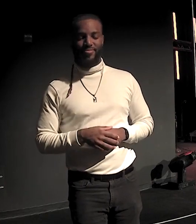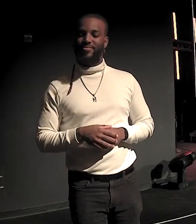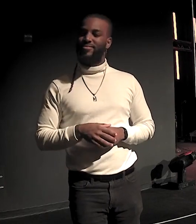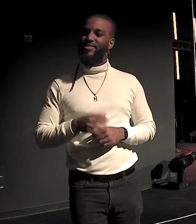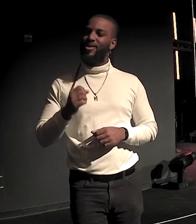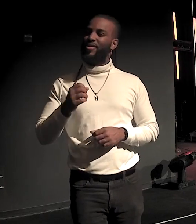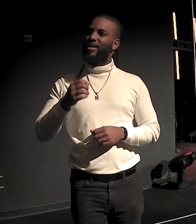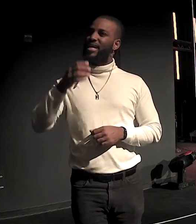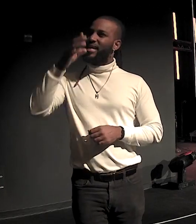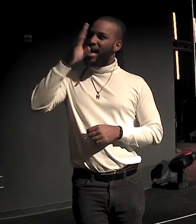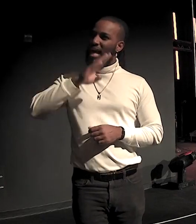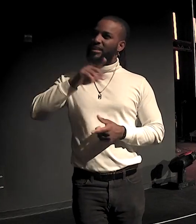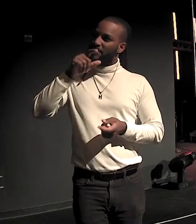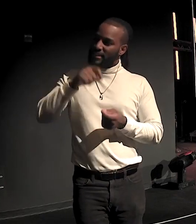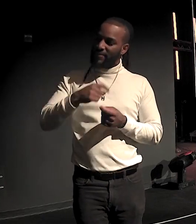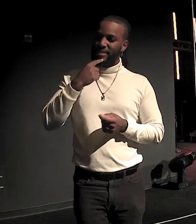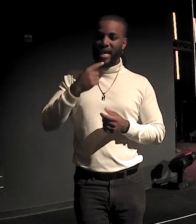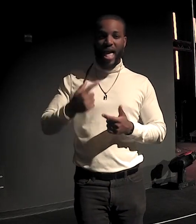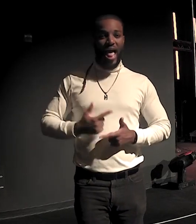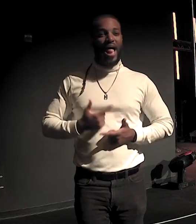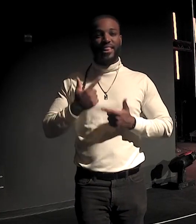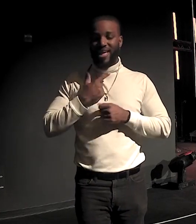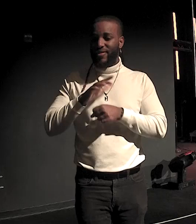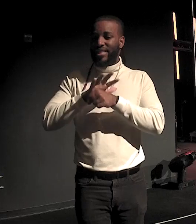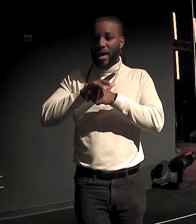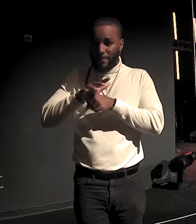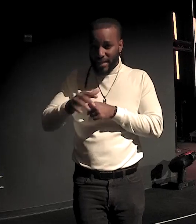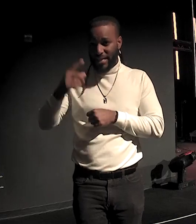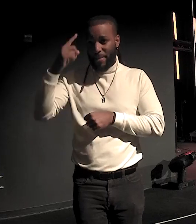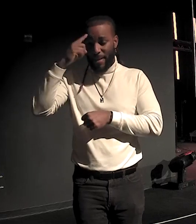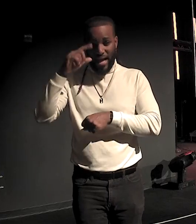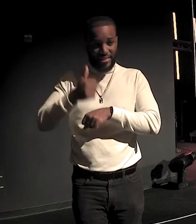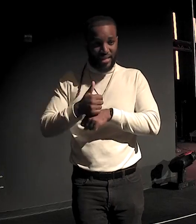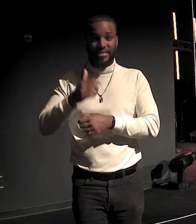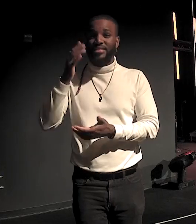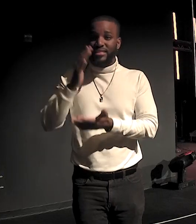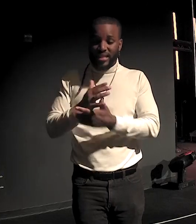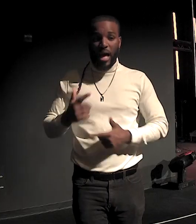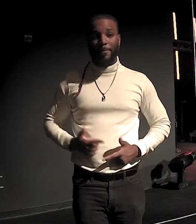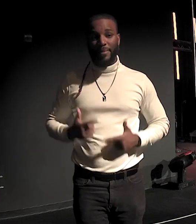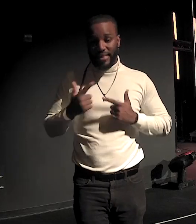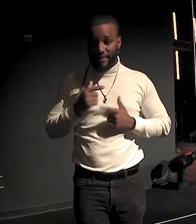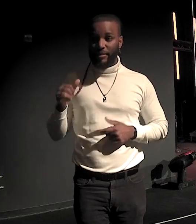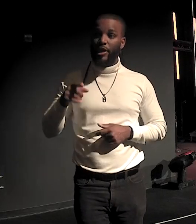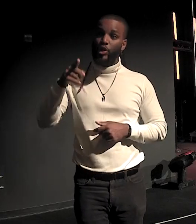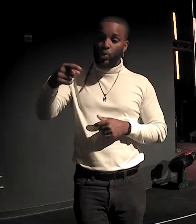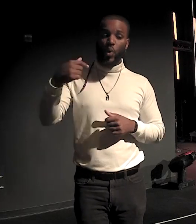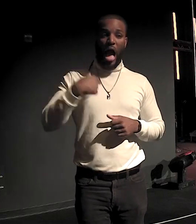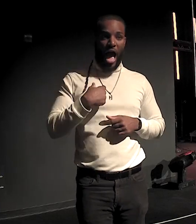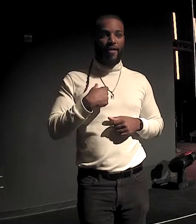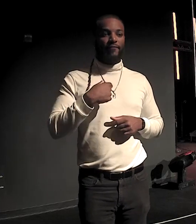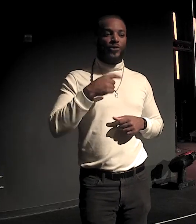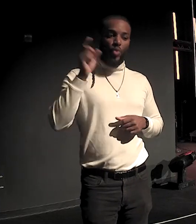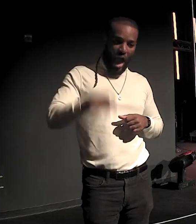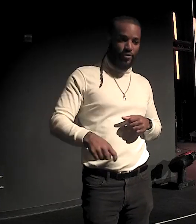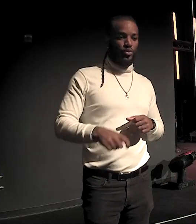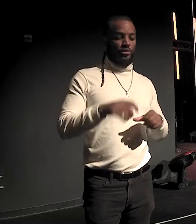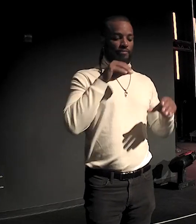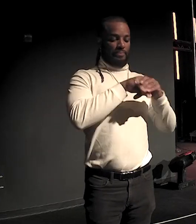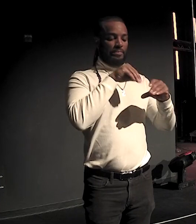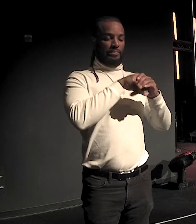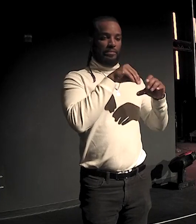God so specifically was saying, live out of the abundance mindset. Stop living as if you've got to amass it all for